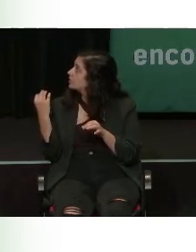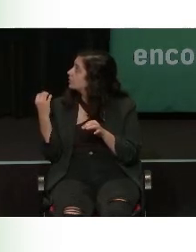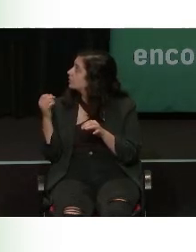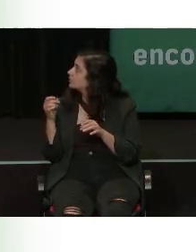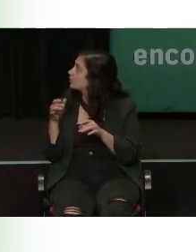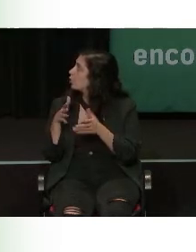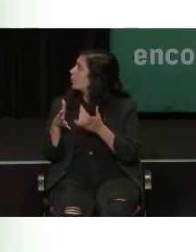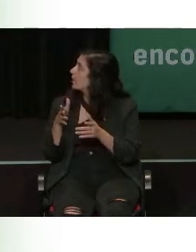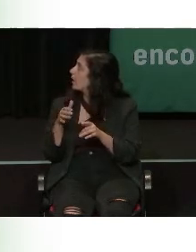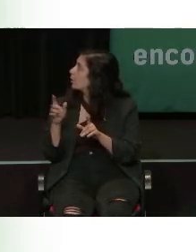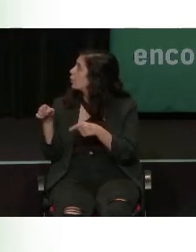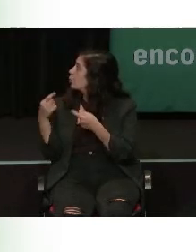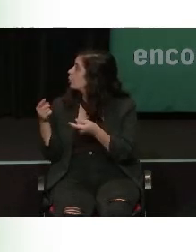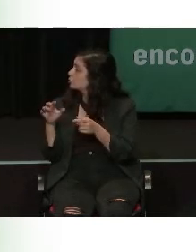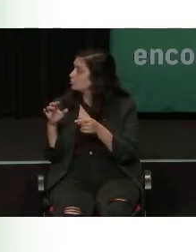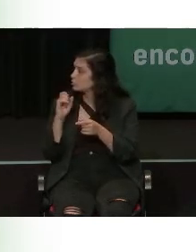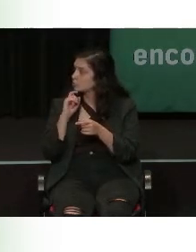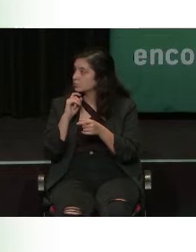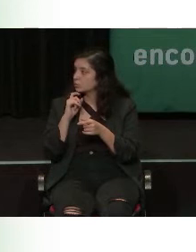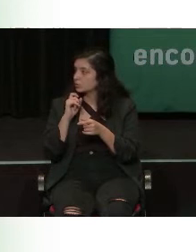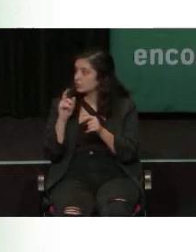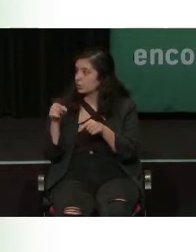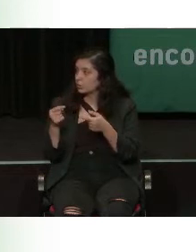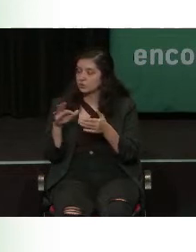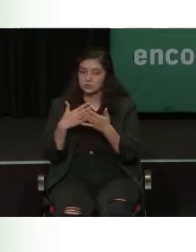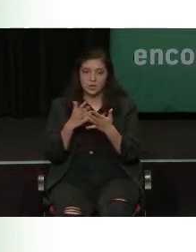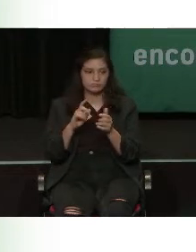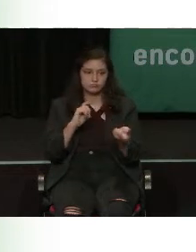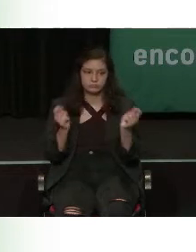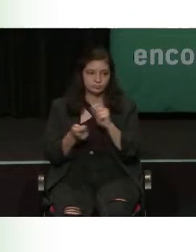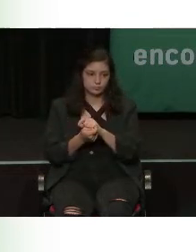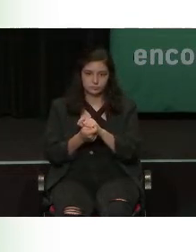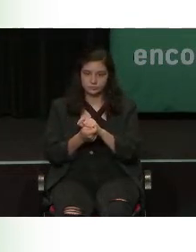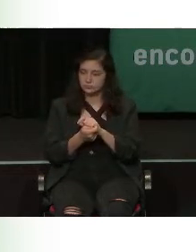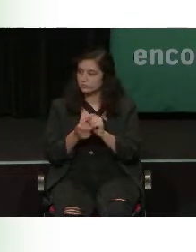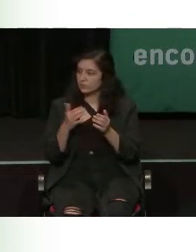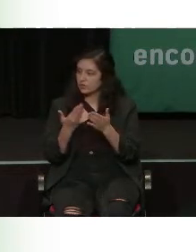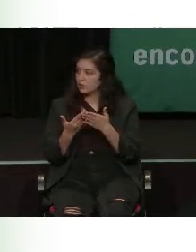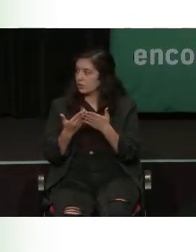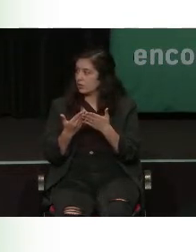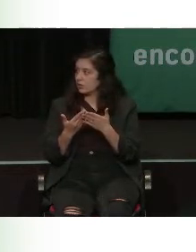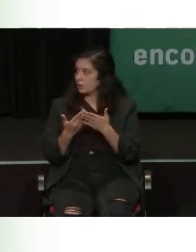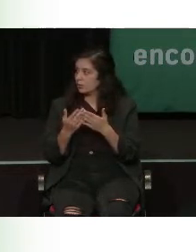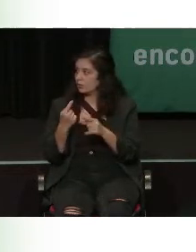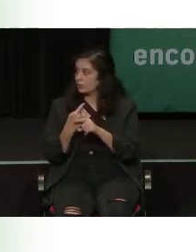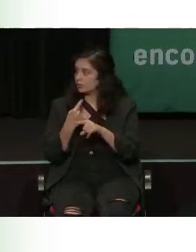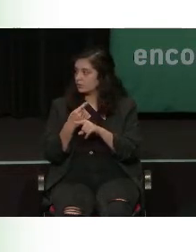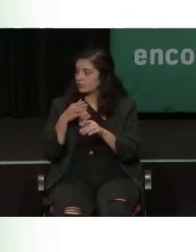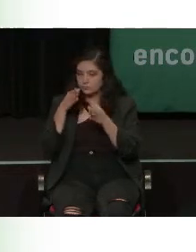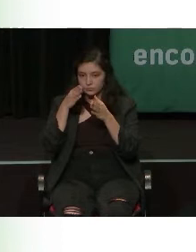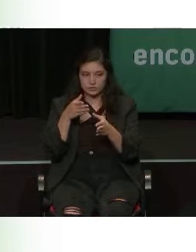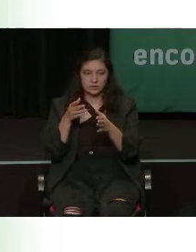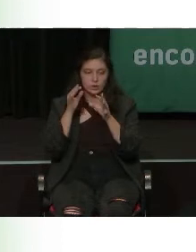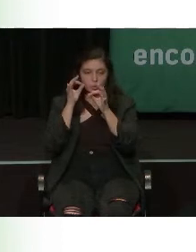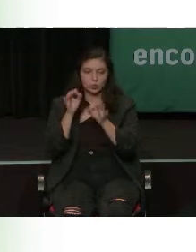best treatment options at the time. So this really changed the landscape, and it served as a paradigm for targeted